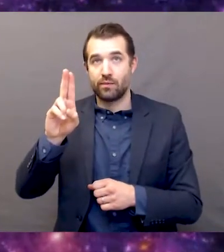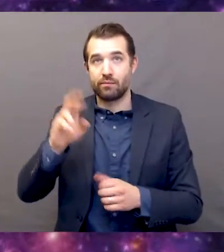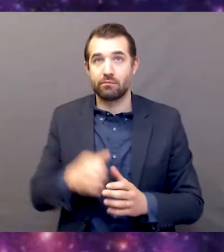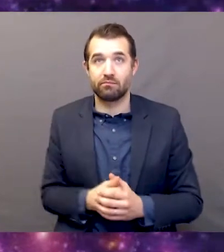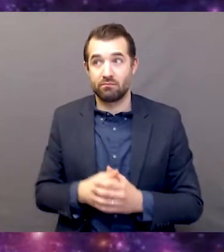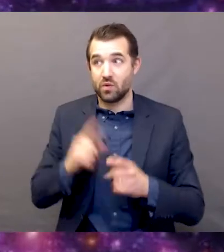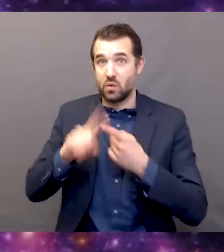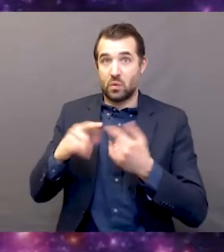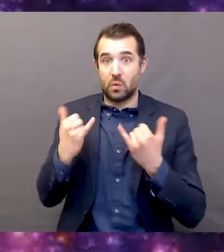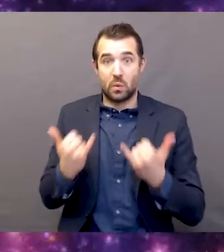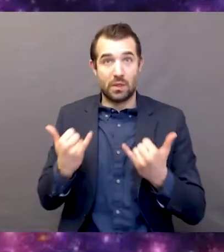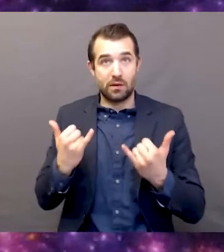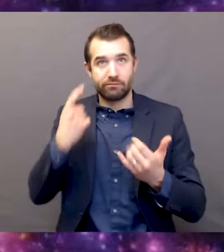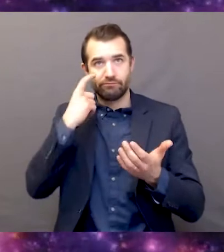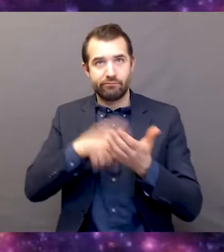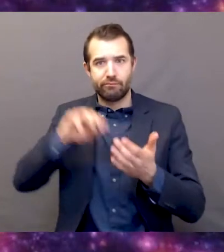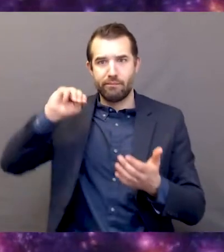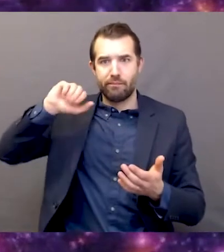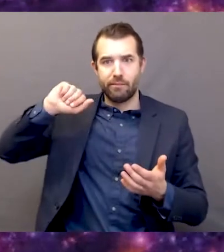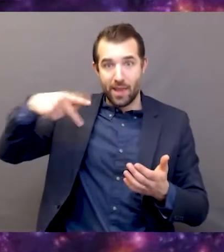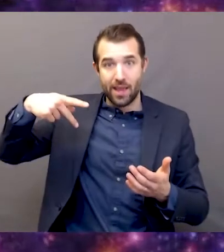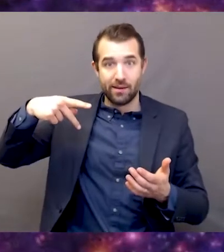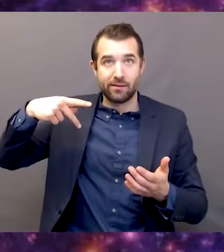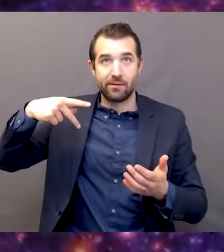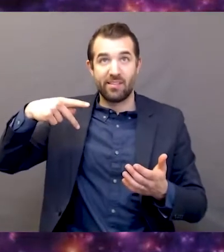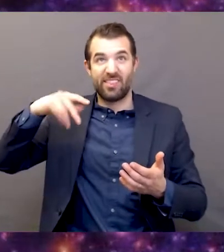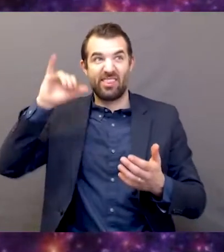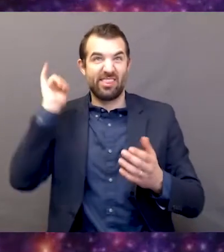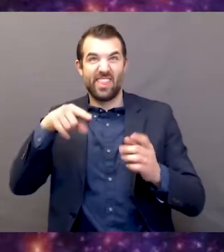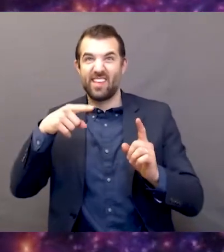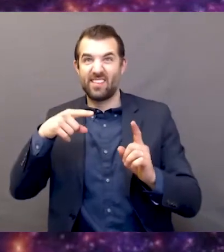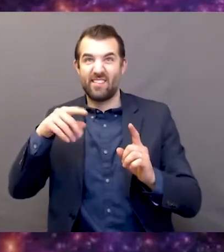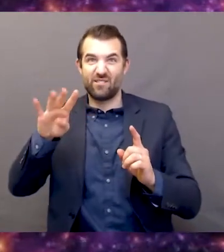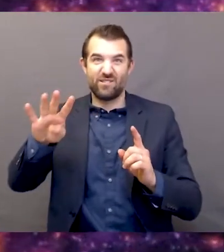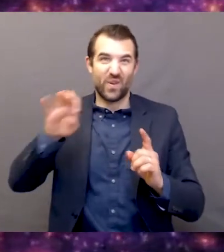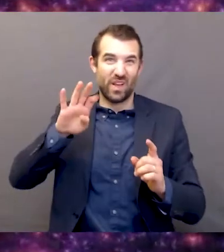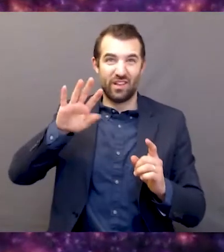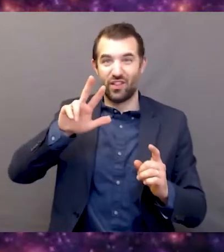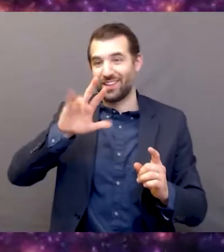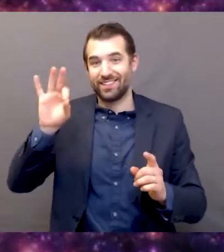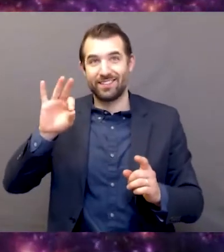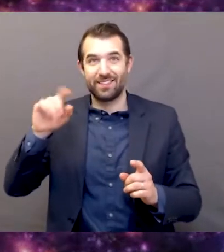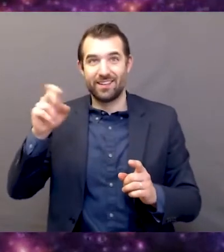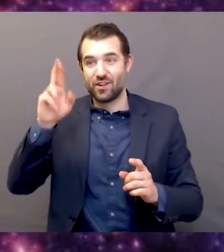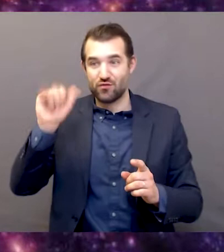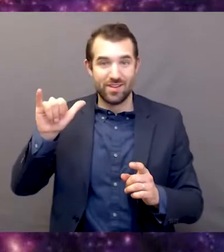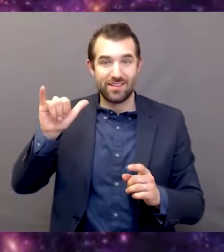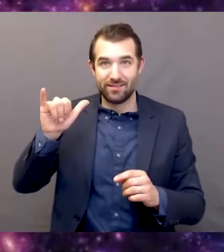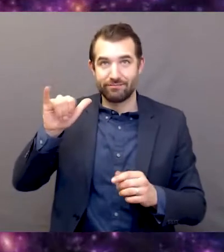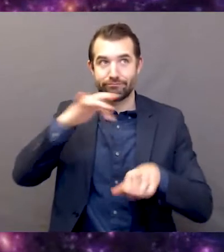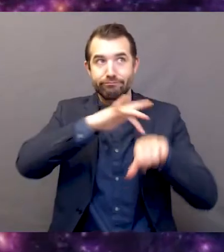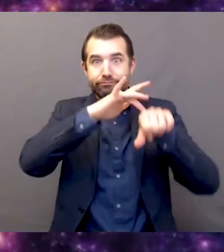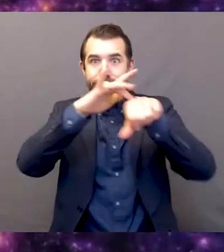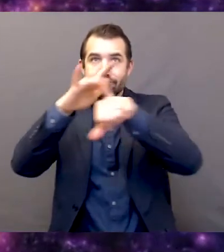you see again the sky map here. The 4U catalog had 339 X-ray sources. About 40